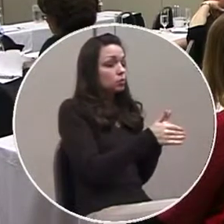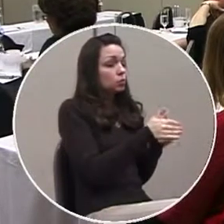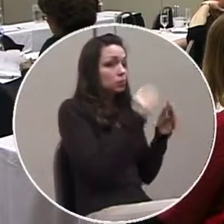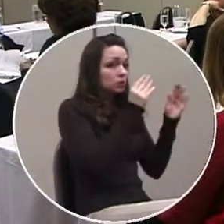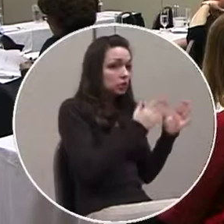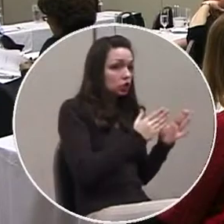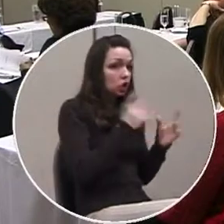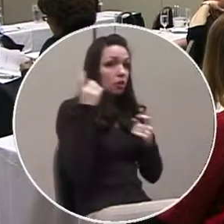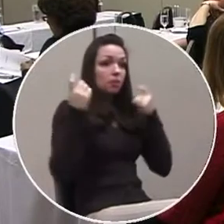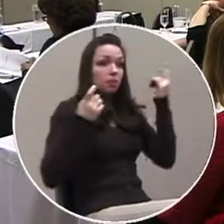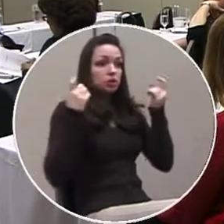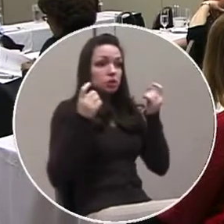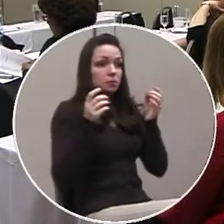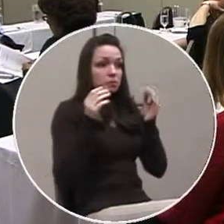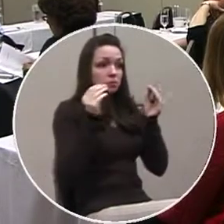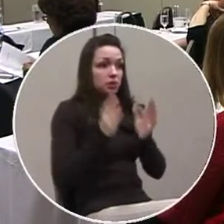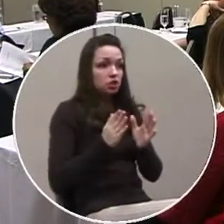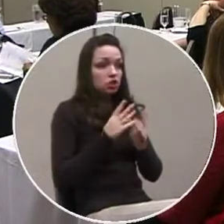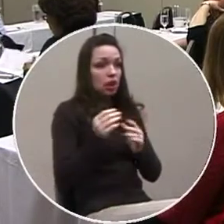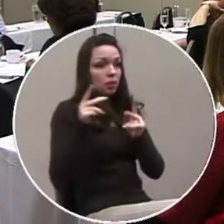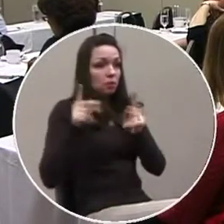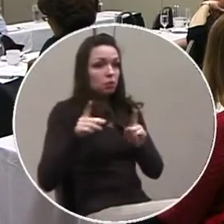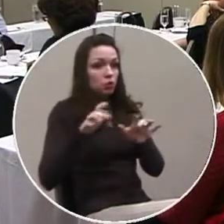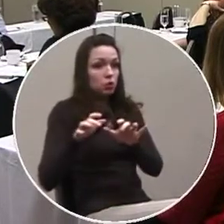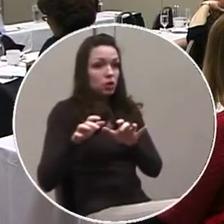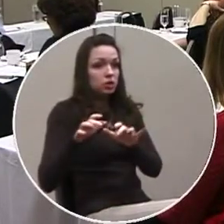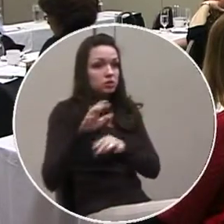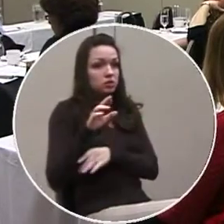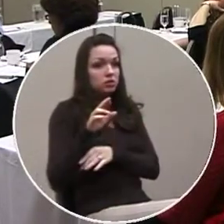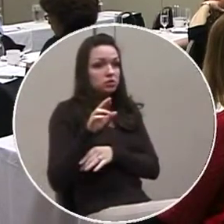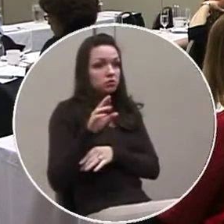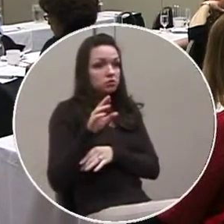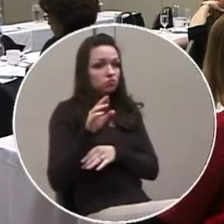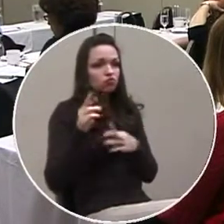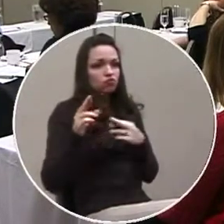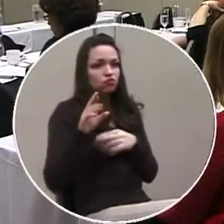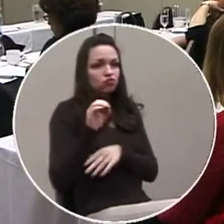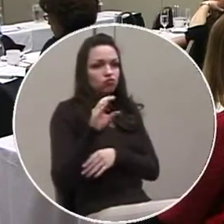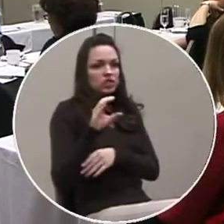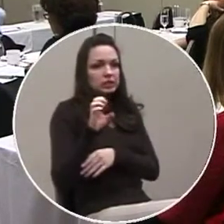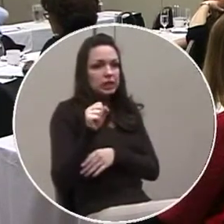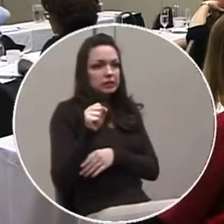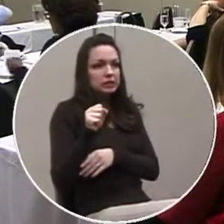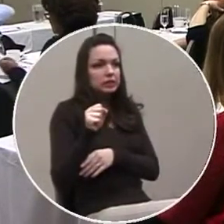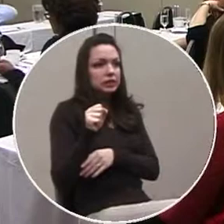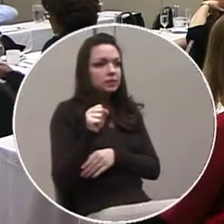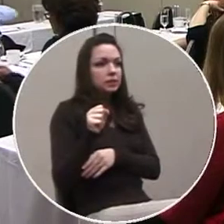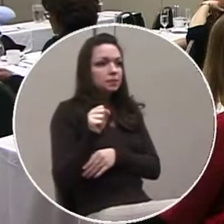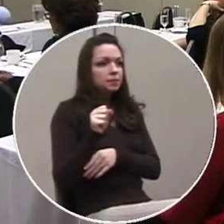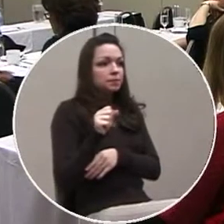teacher, and the person who does the recess duty. And so these are the things that were happening.